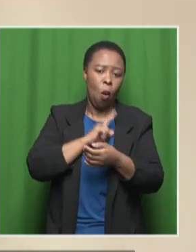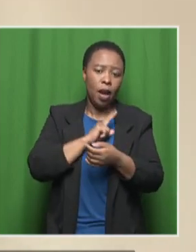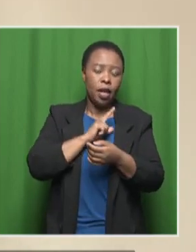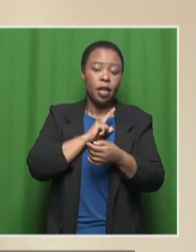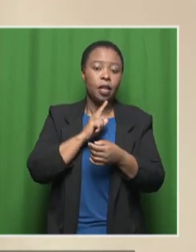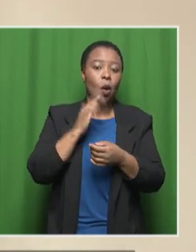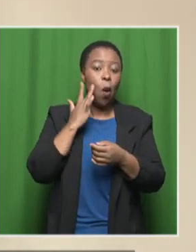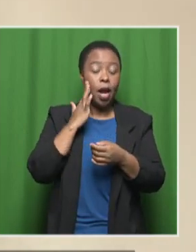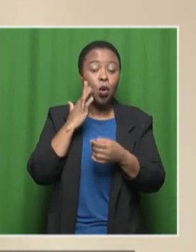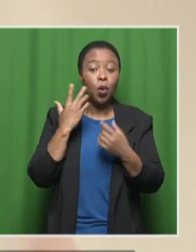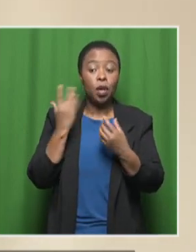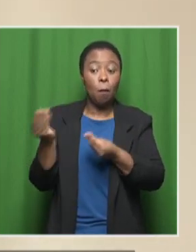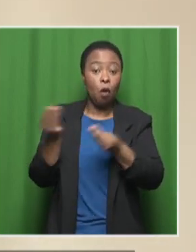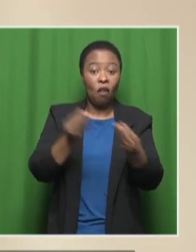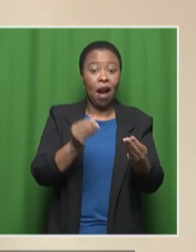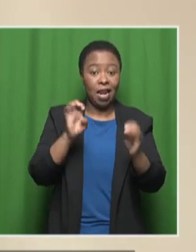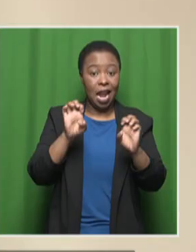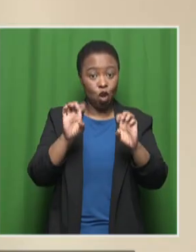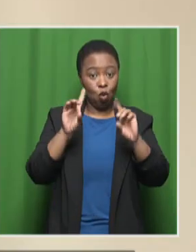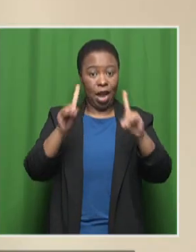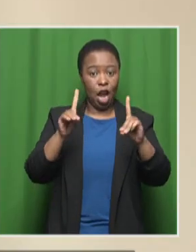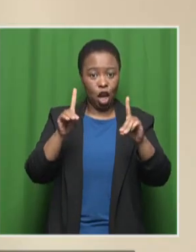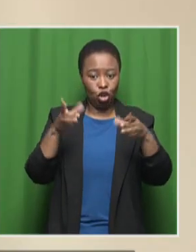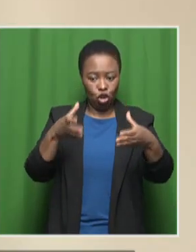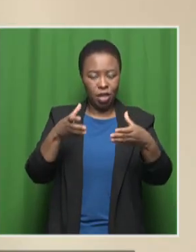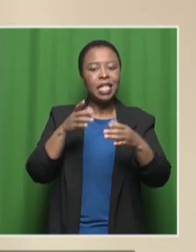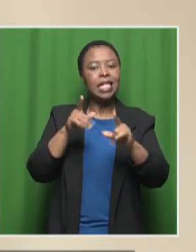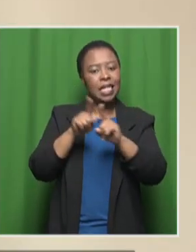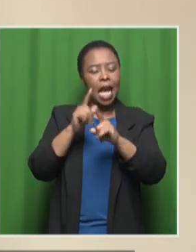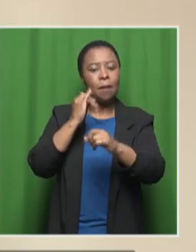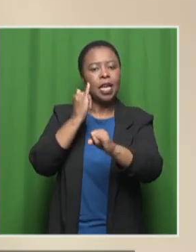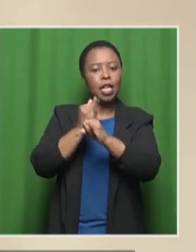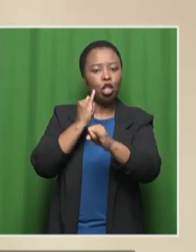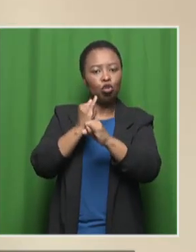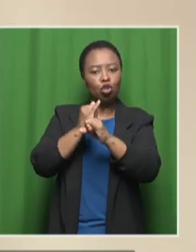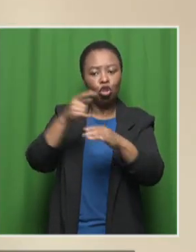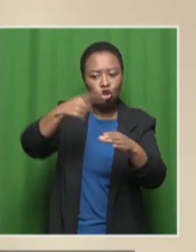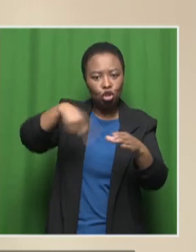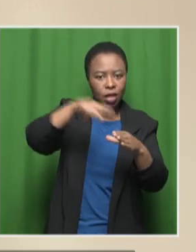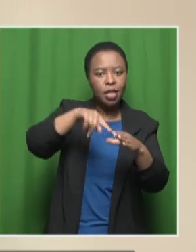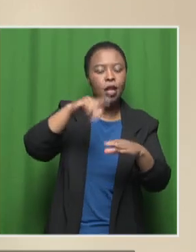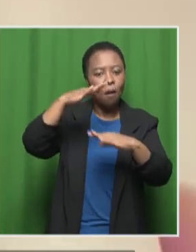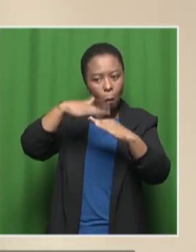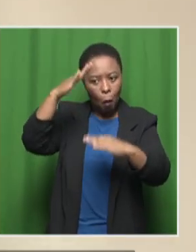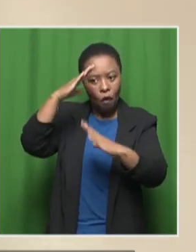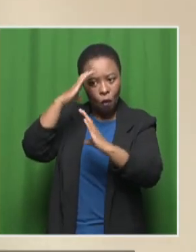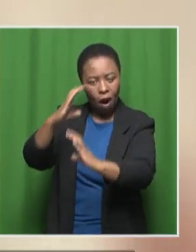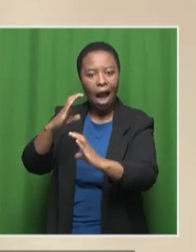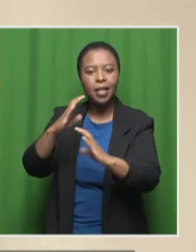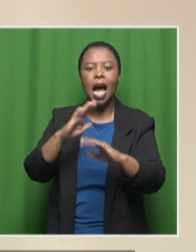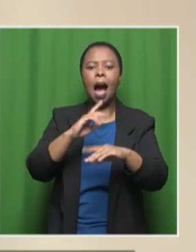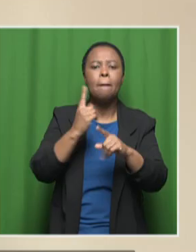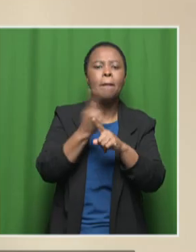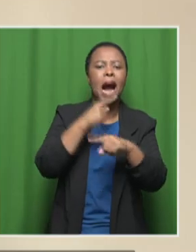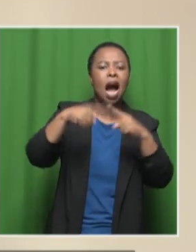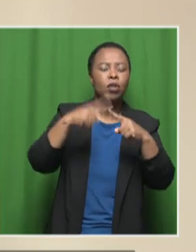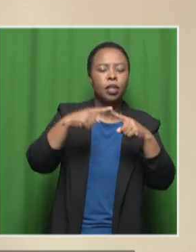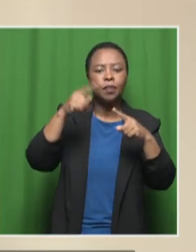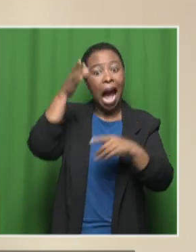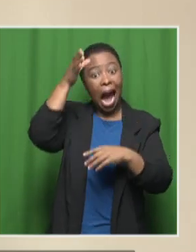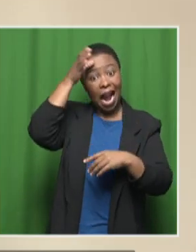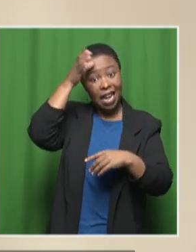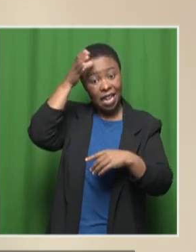that education, that's where the institutions also need to focus. It's not just about providing academic support,